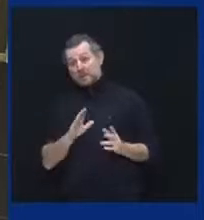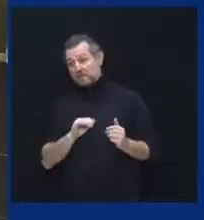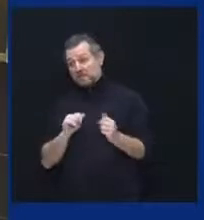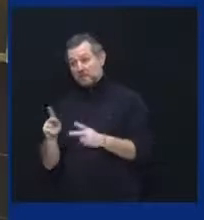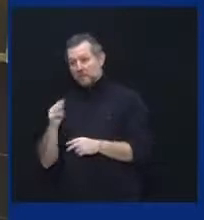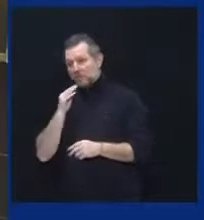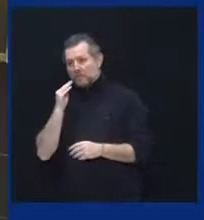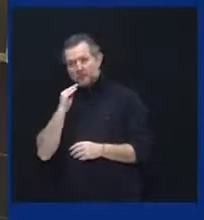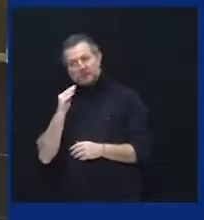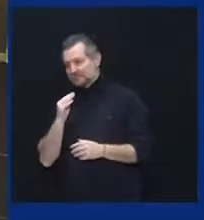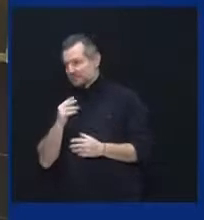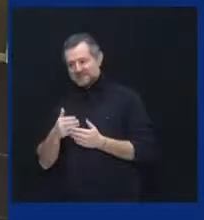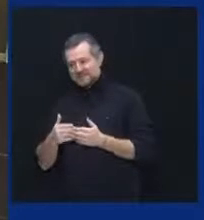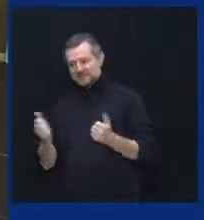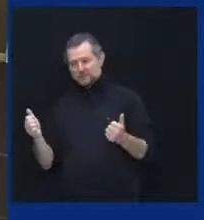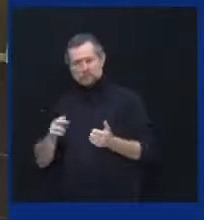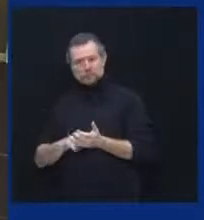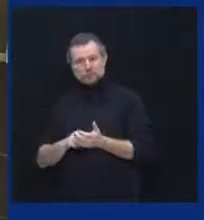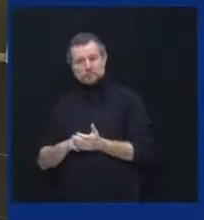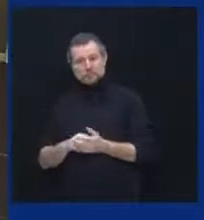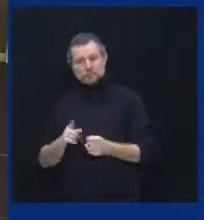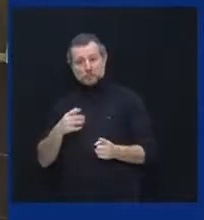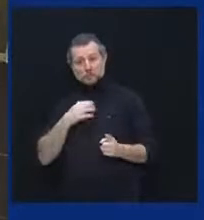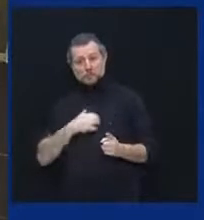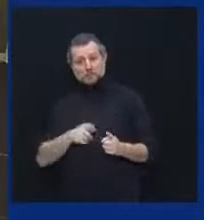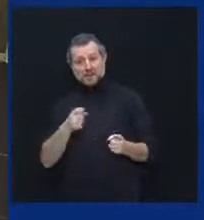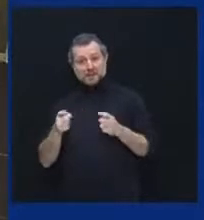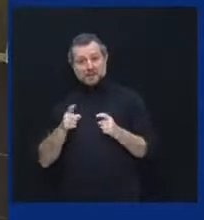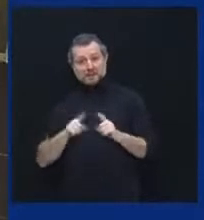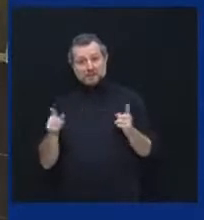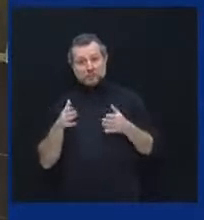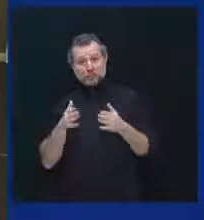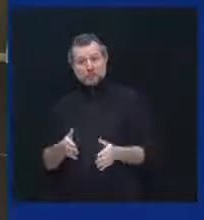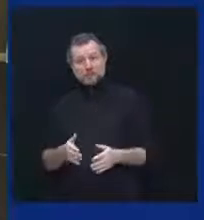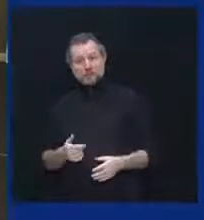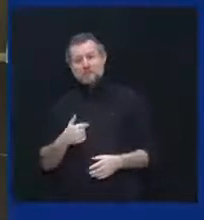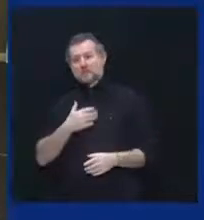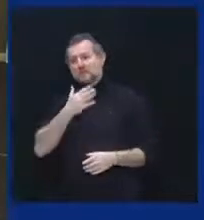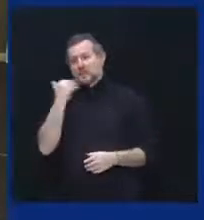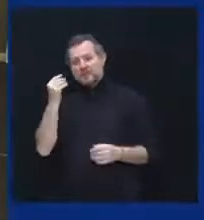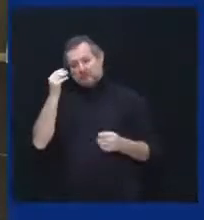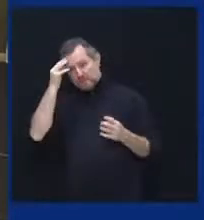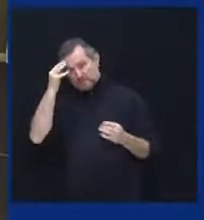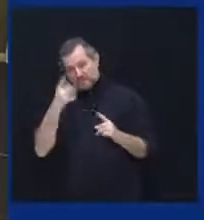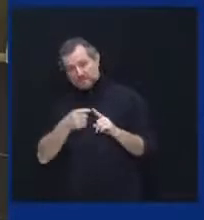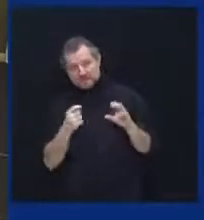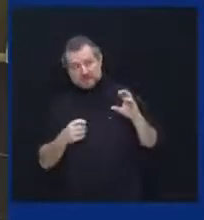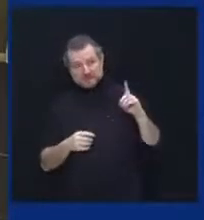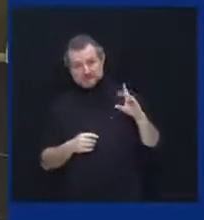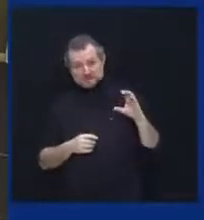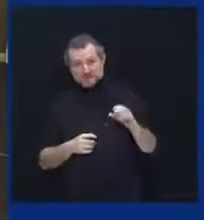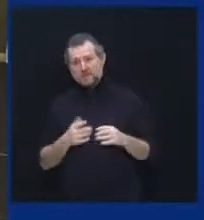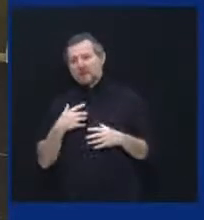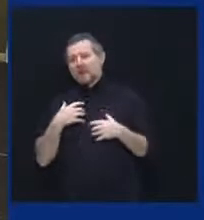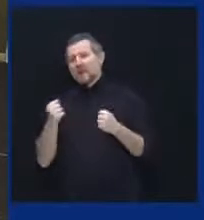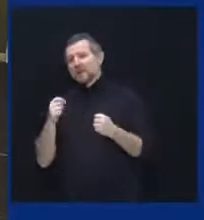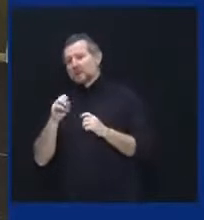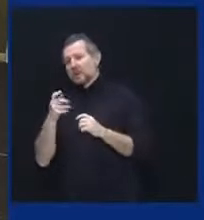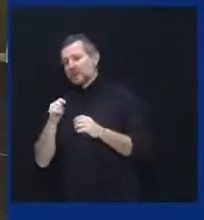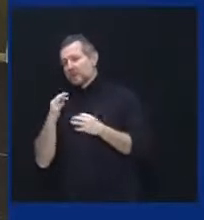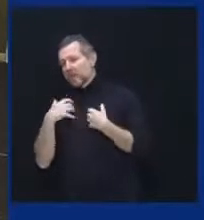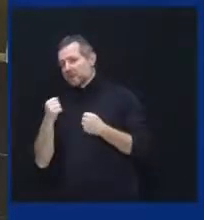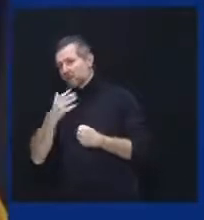homes, do you wish that things had been handled differently, that you had better guidance from the CDC or from the health department that things were handled